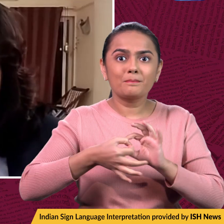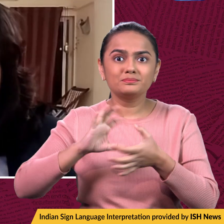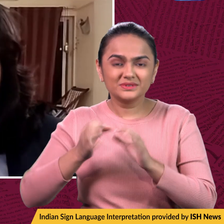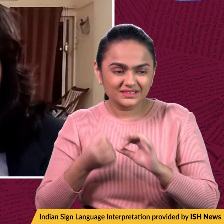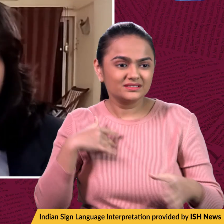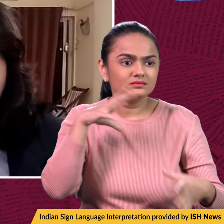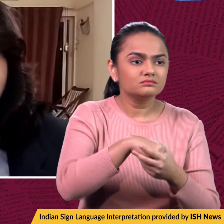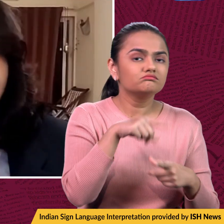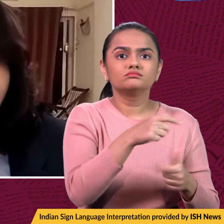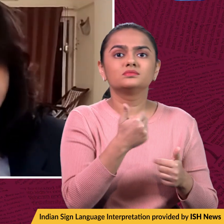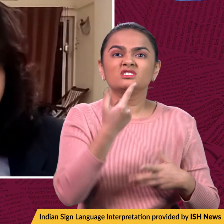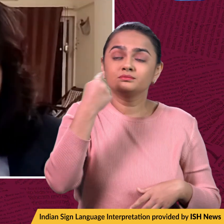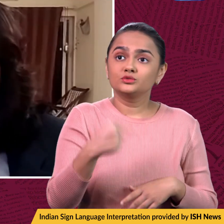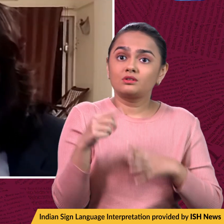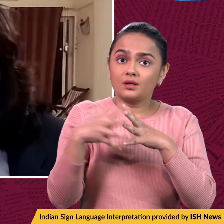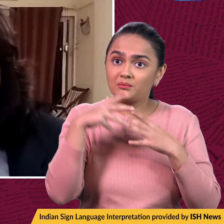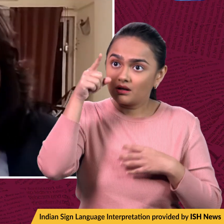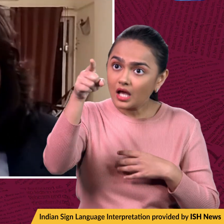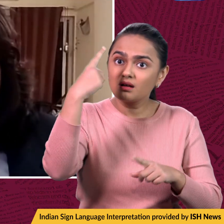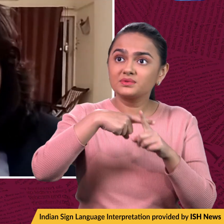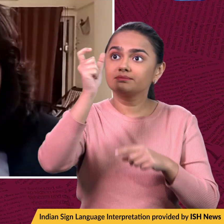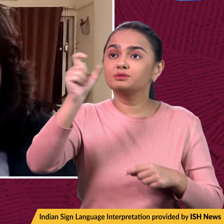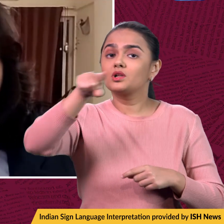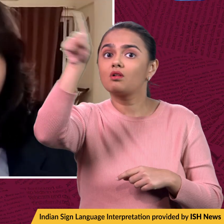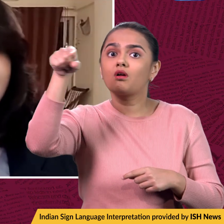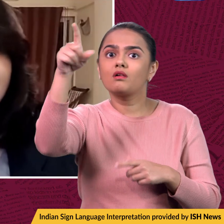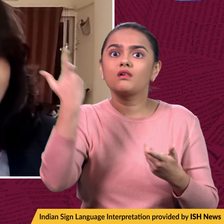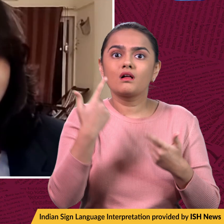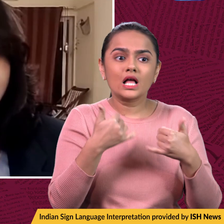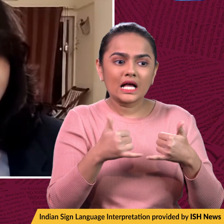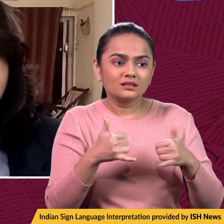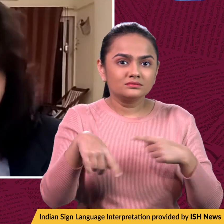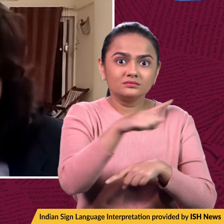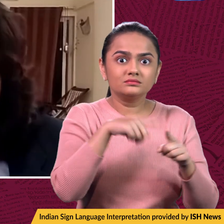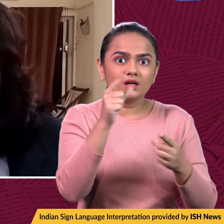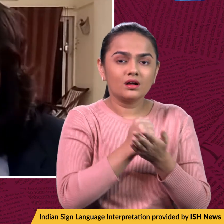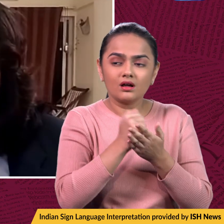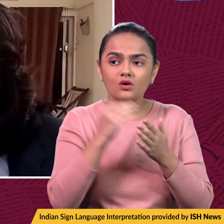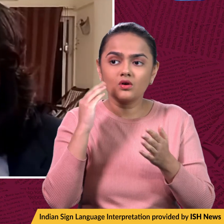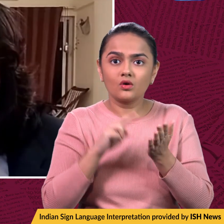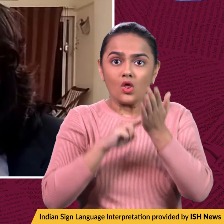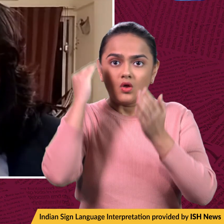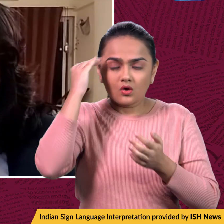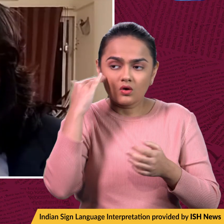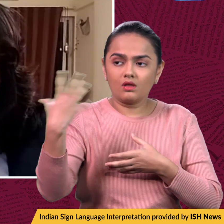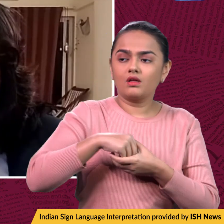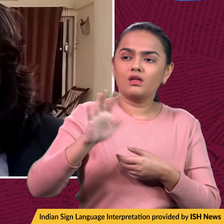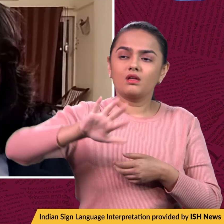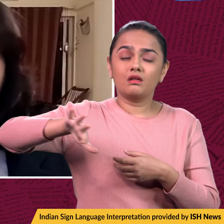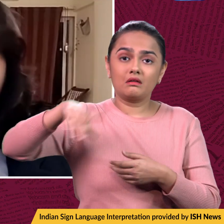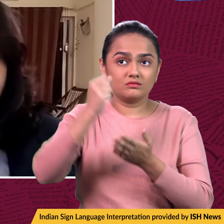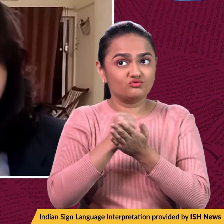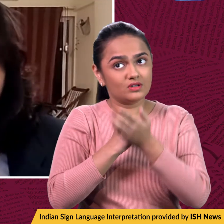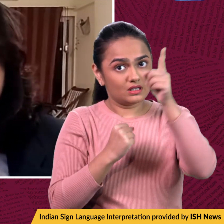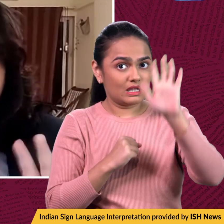in Beijing and accused the US and its allies of trying to prevent the game's success. North Korea called